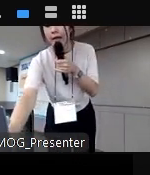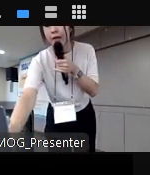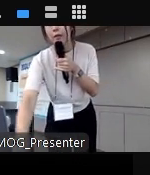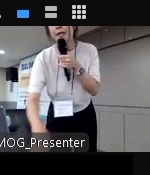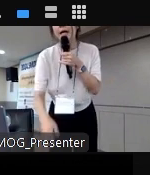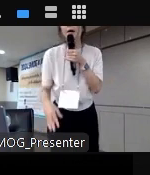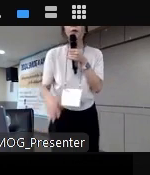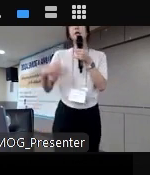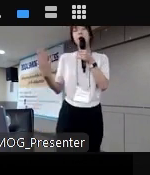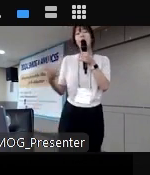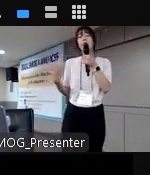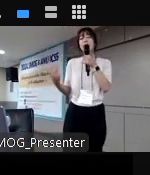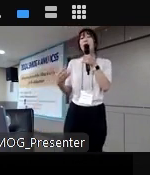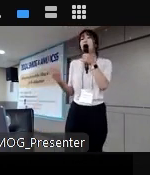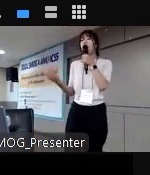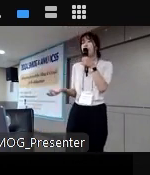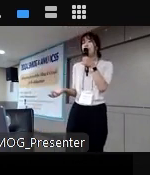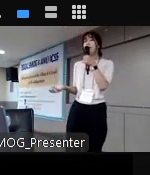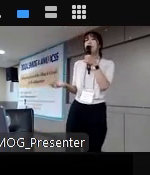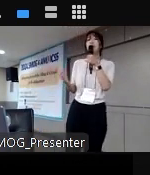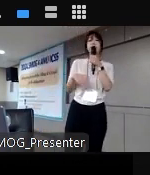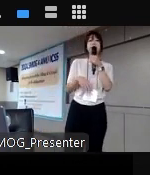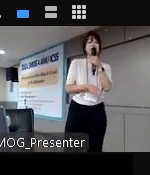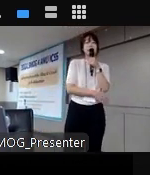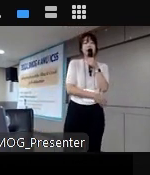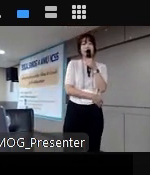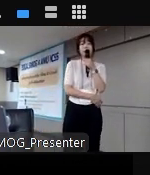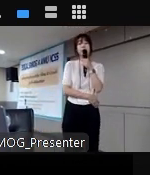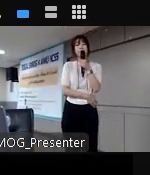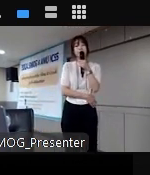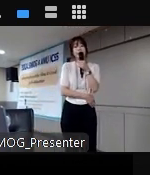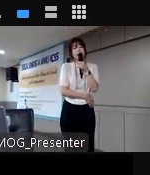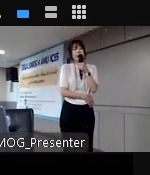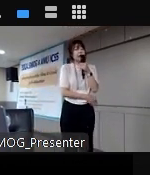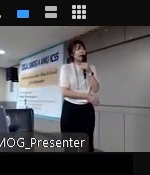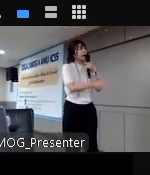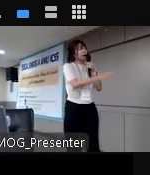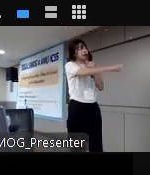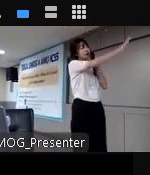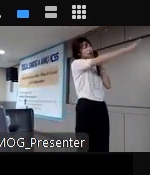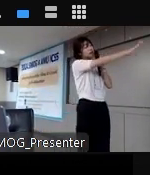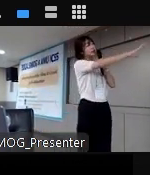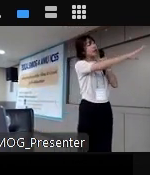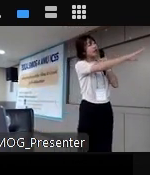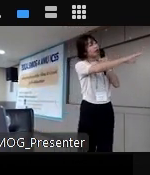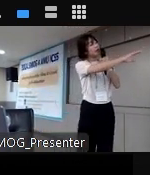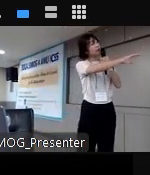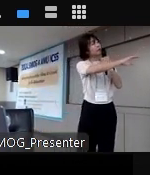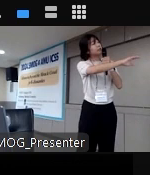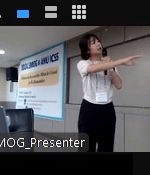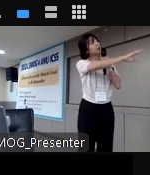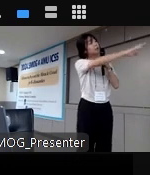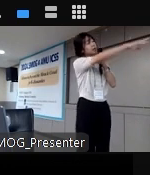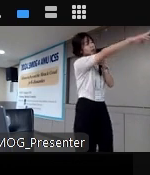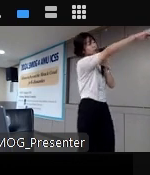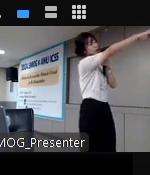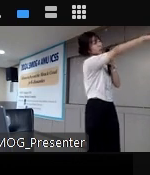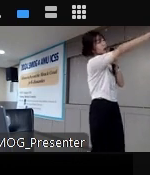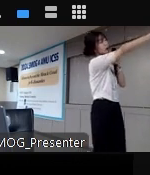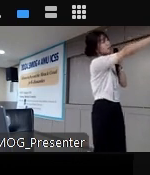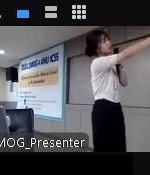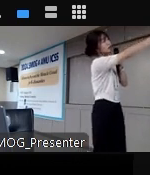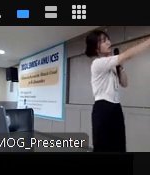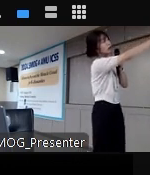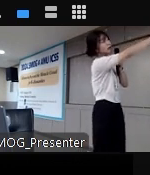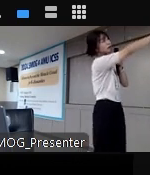they did was count all of the anaphoric expressions used in the language. And the details aside, what we see is in the bolded